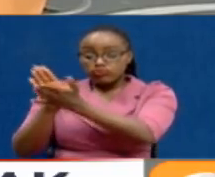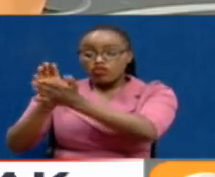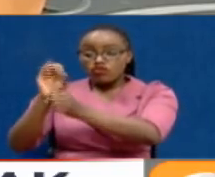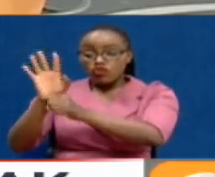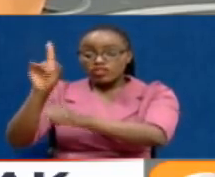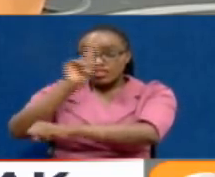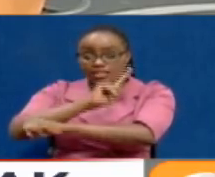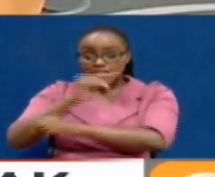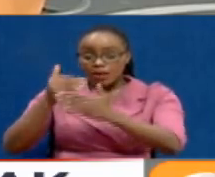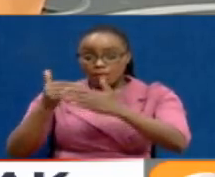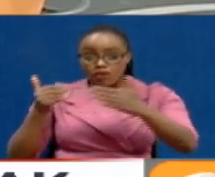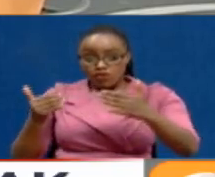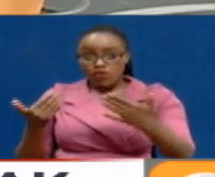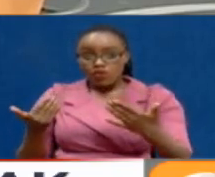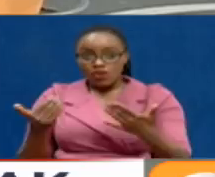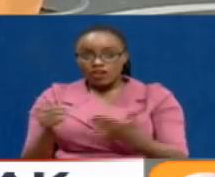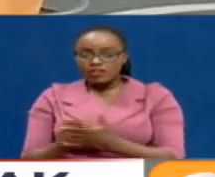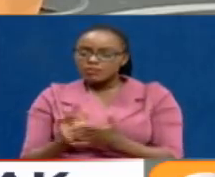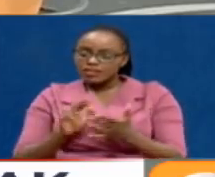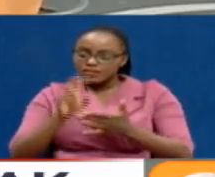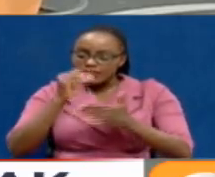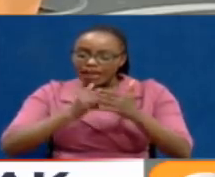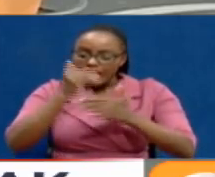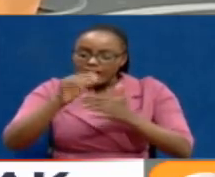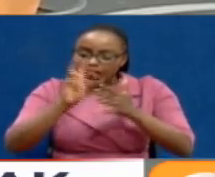days before? Okay, I wouldn't read the rest.